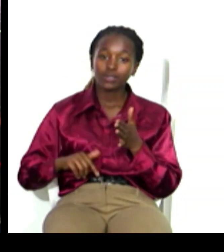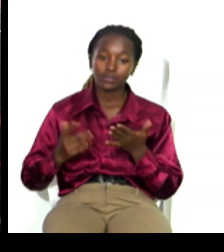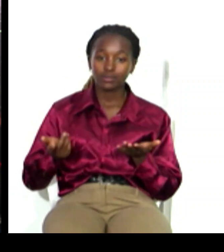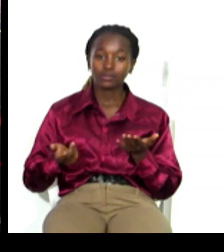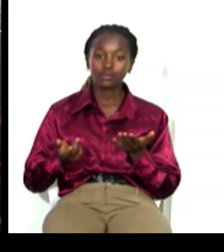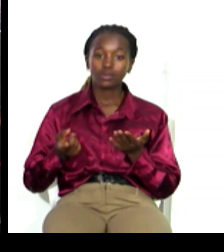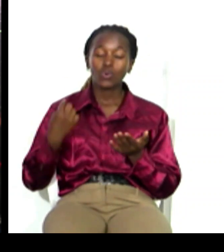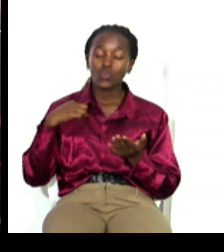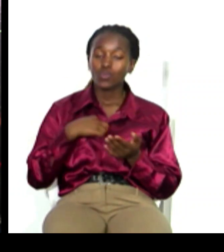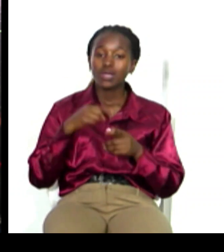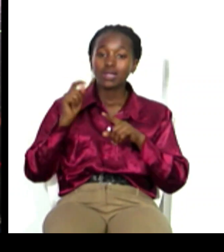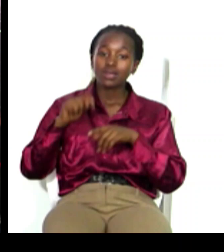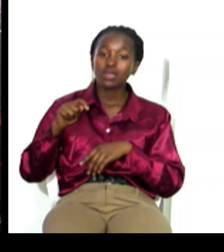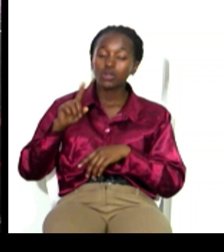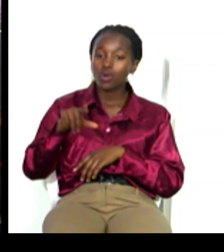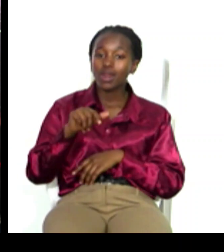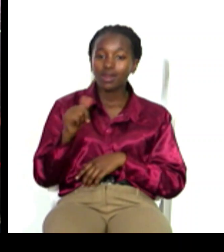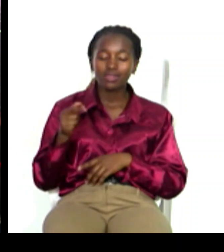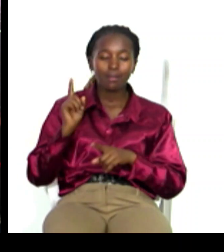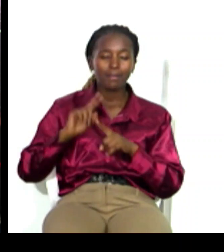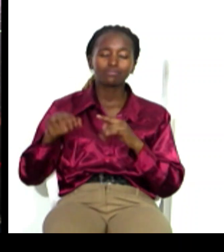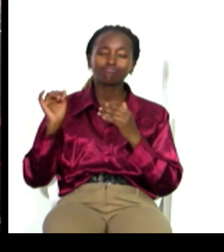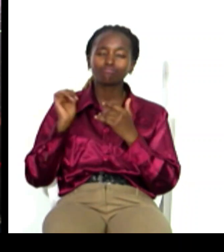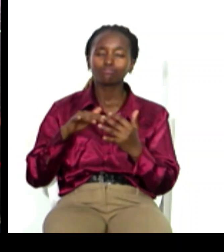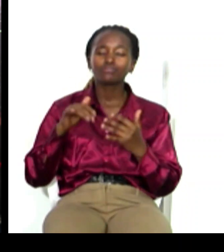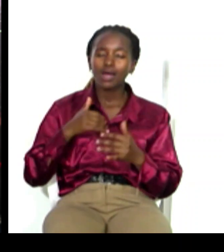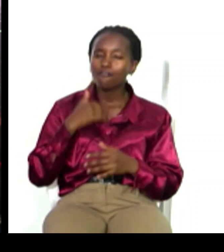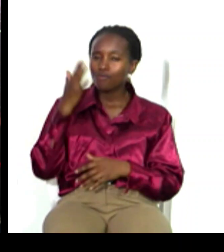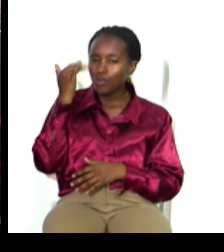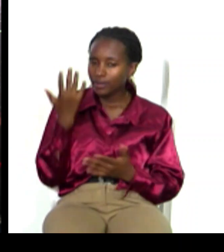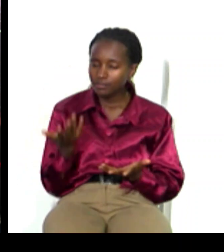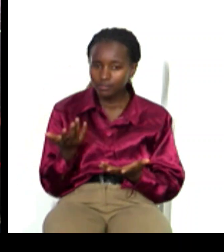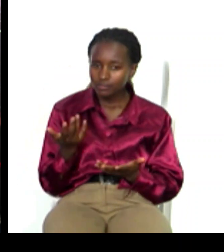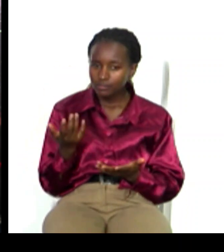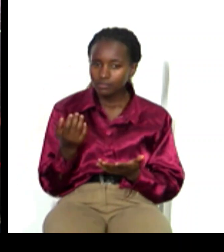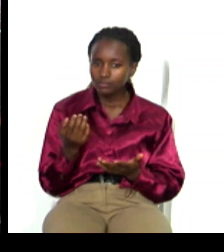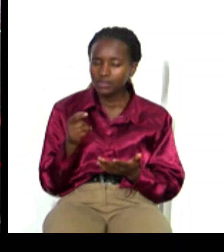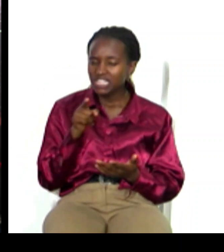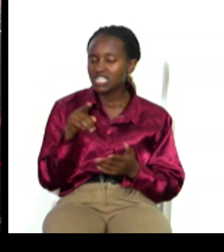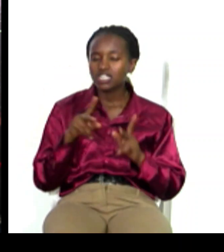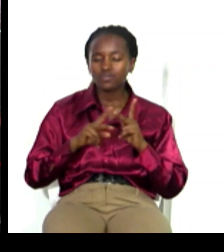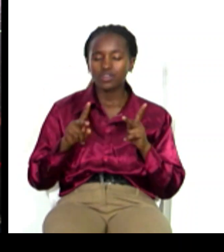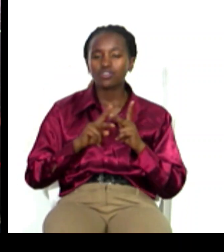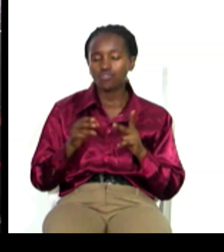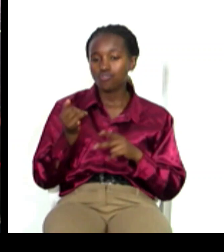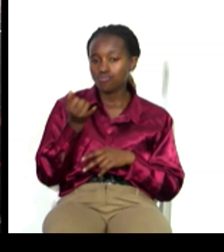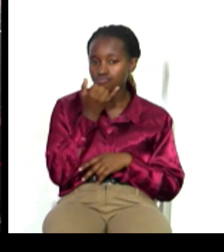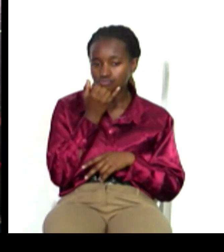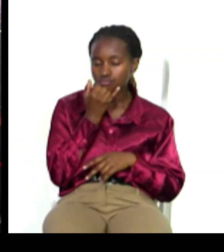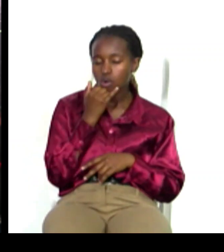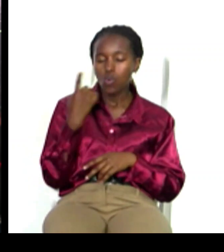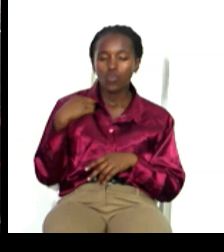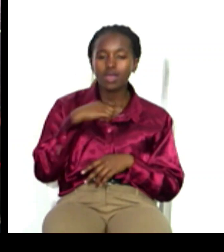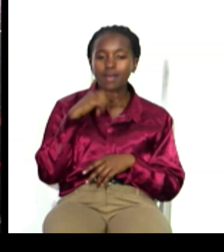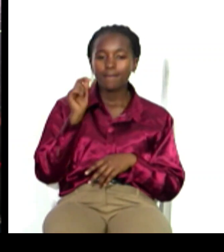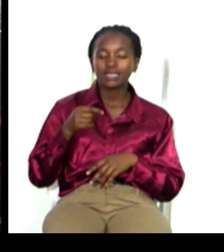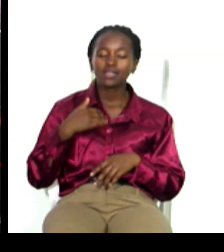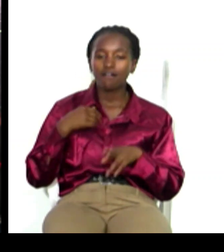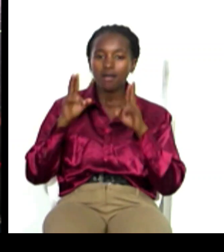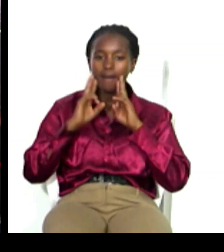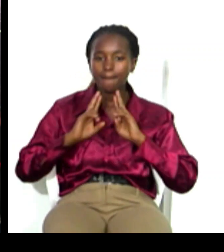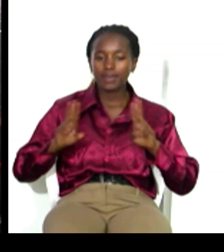we depend on each other. Why are we fighting? So that is very nice to see that they need peace. They need peace,